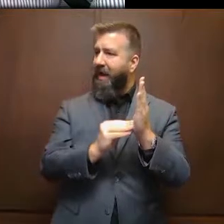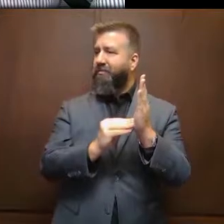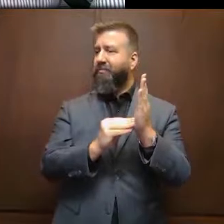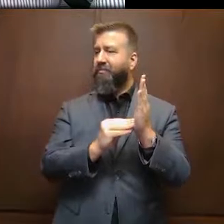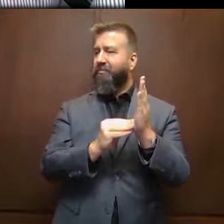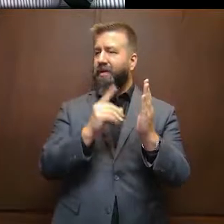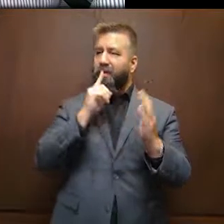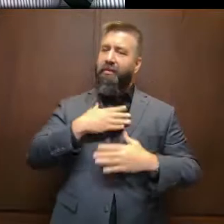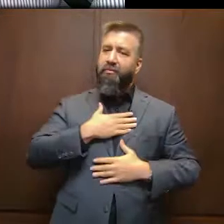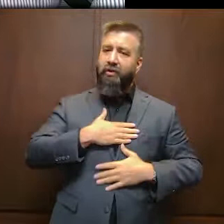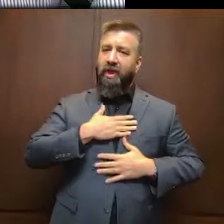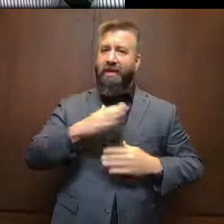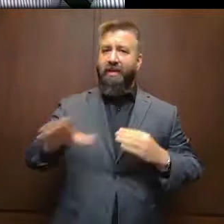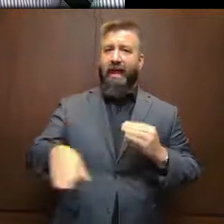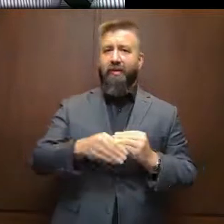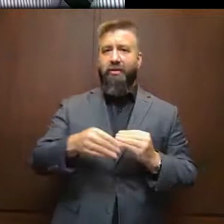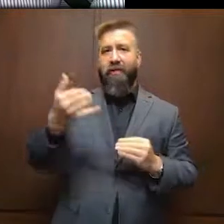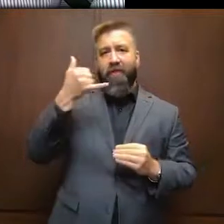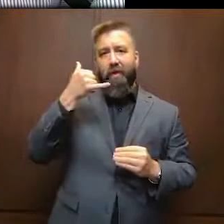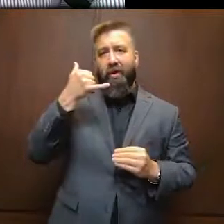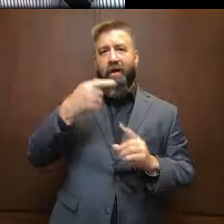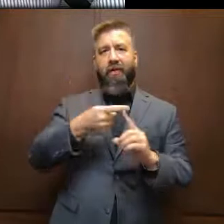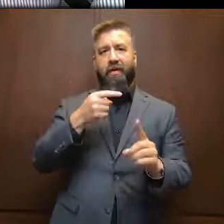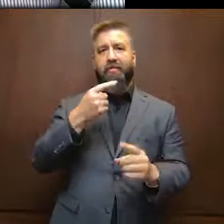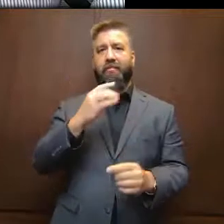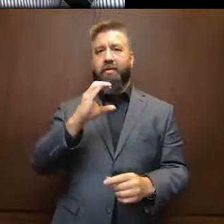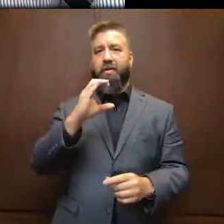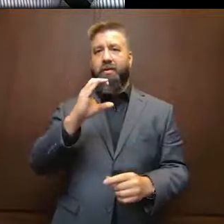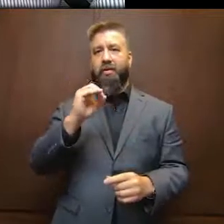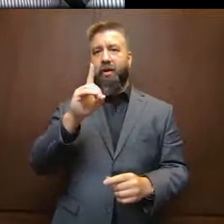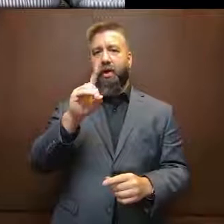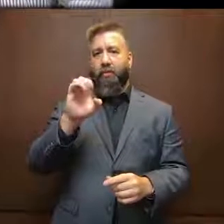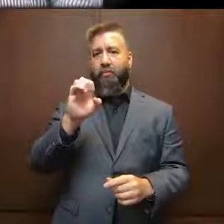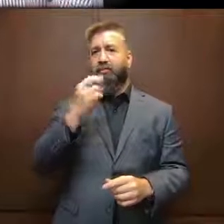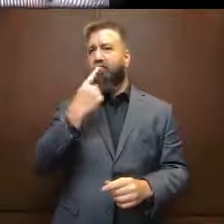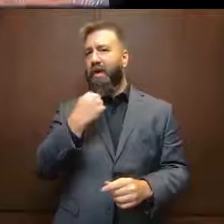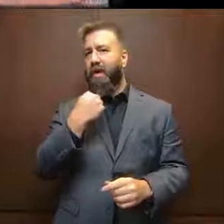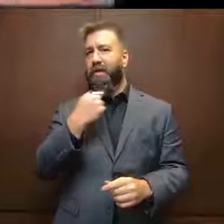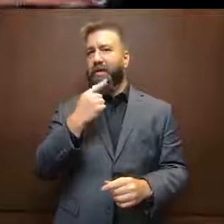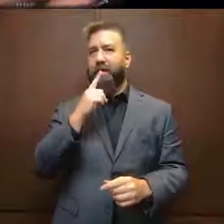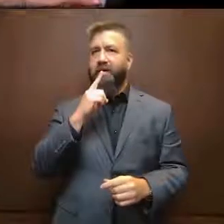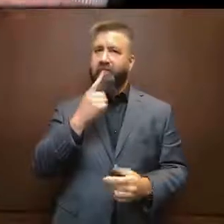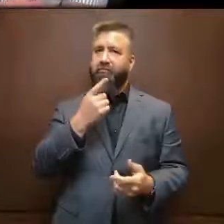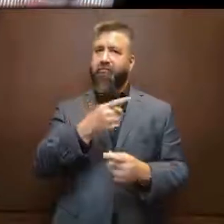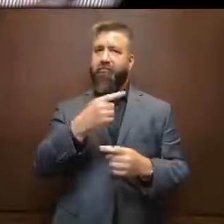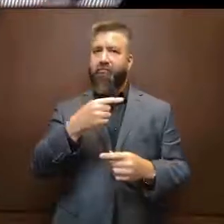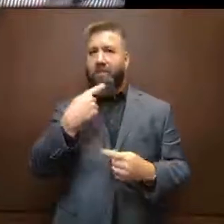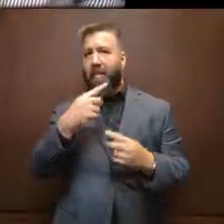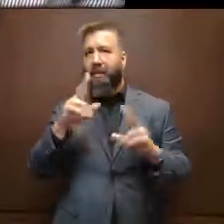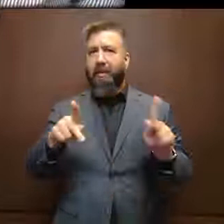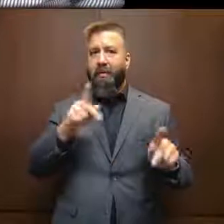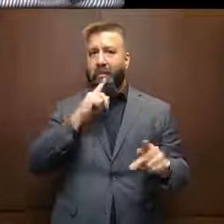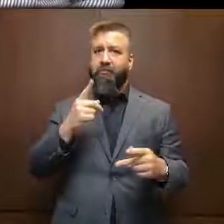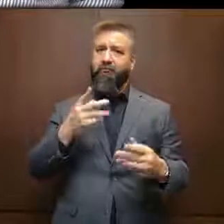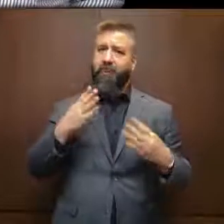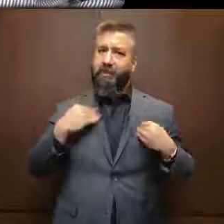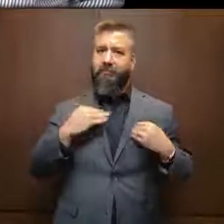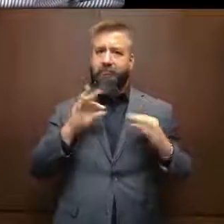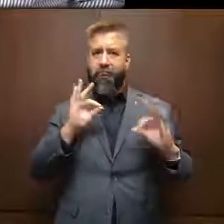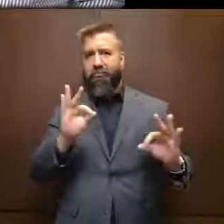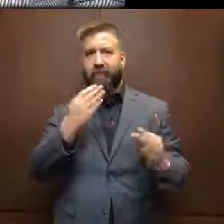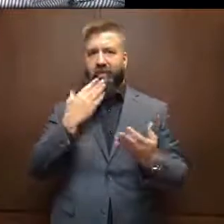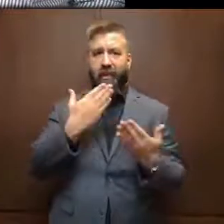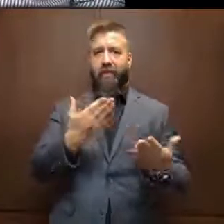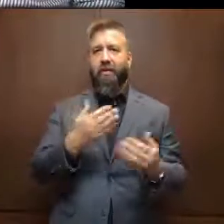They appreciate it. The extra phone call from Code Red. So it's being received real good by the public, and that's what we want. Like you said,